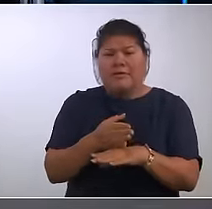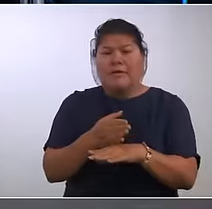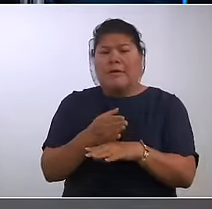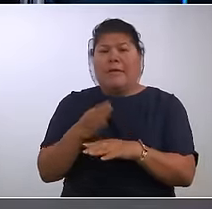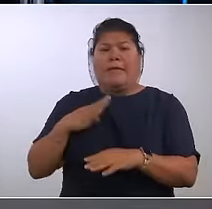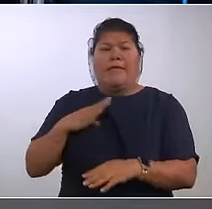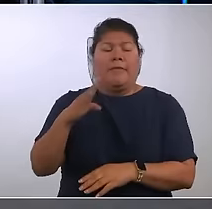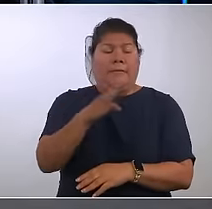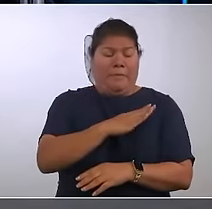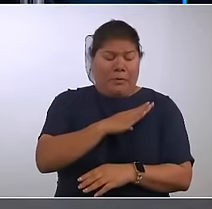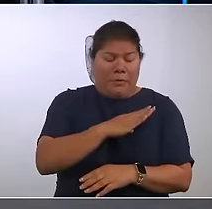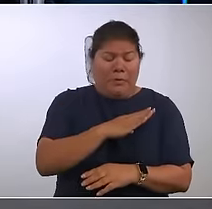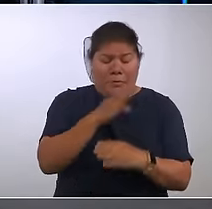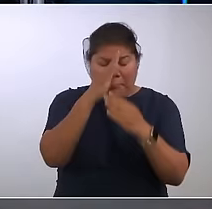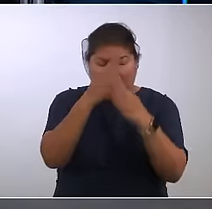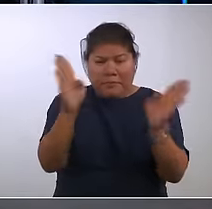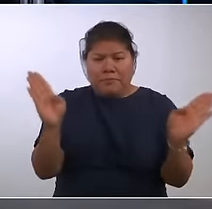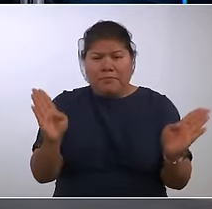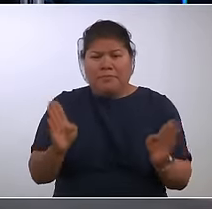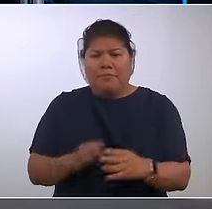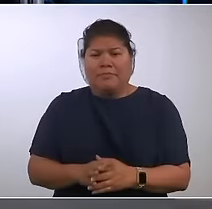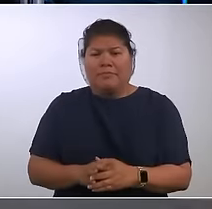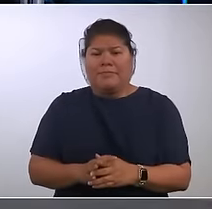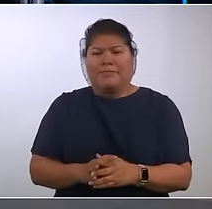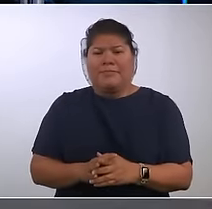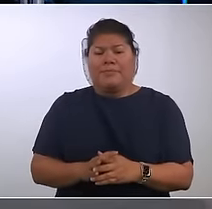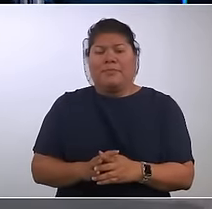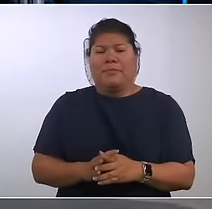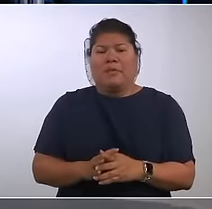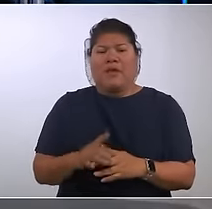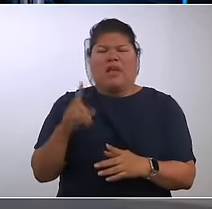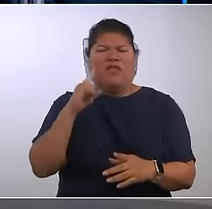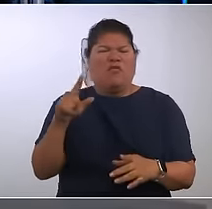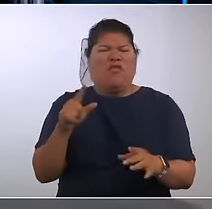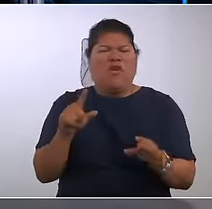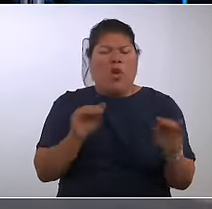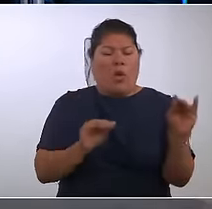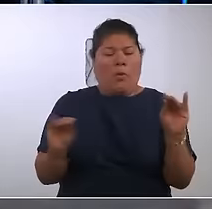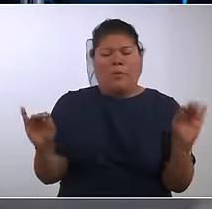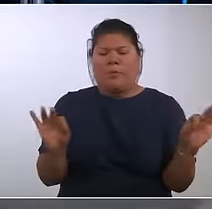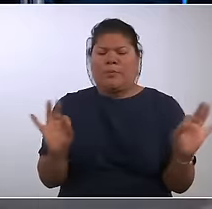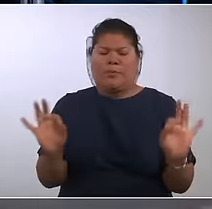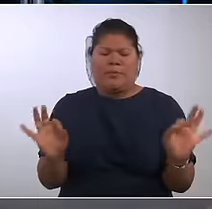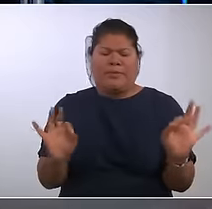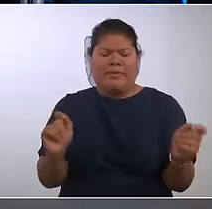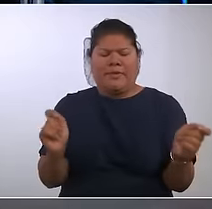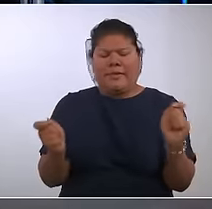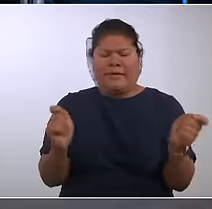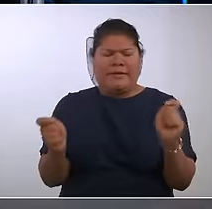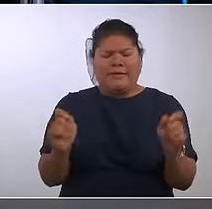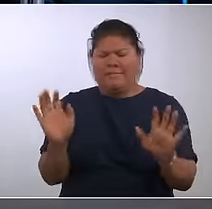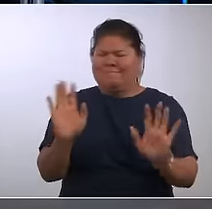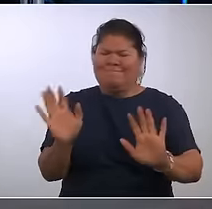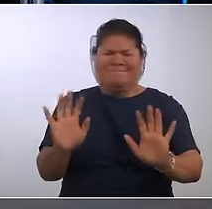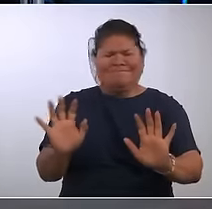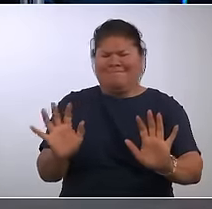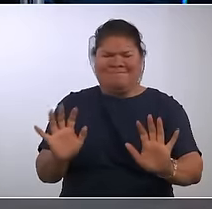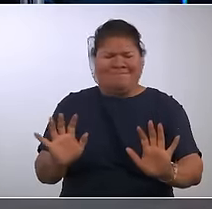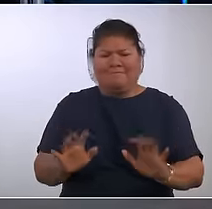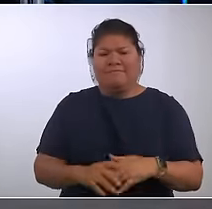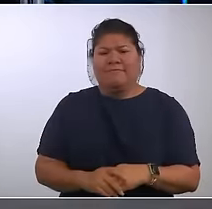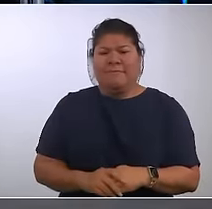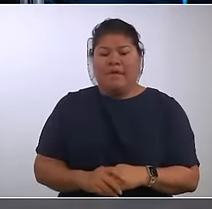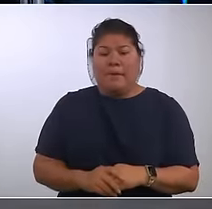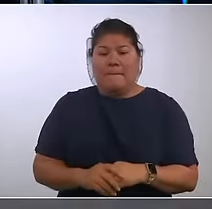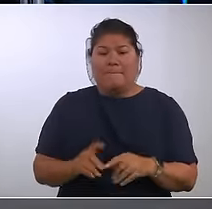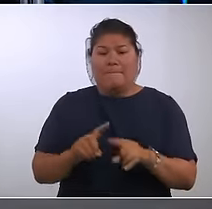la mesa directiva, the general board, no ha sido nomás por mover muebles y hacer cambios. Has not been to just make changes and